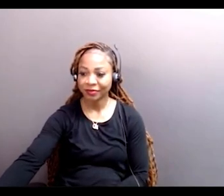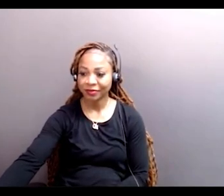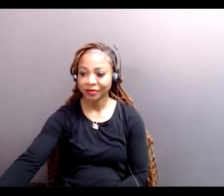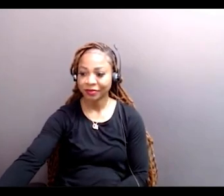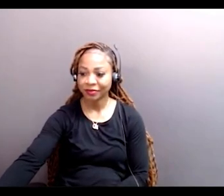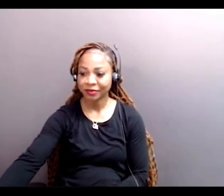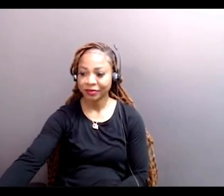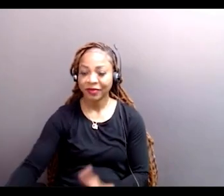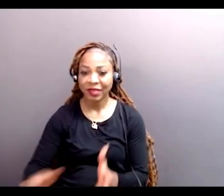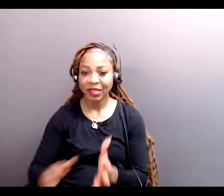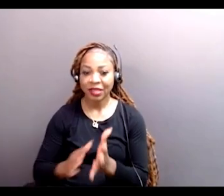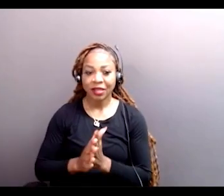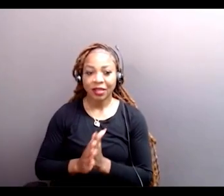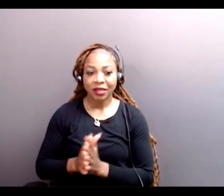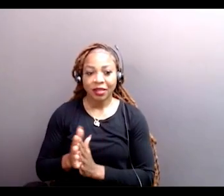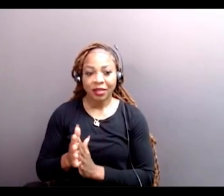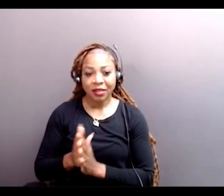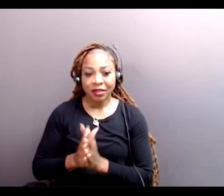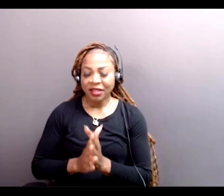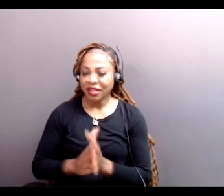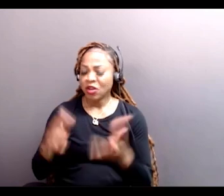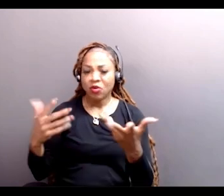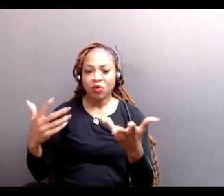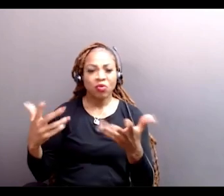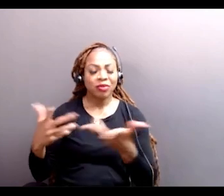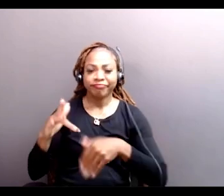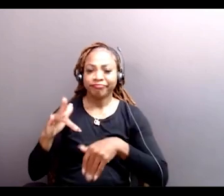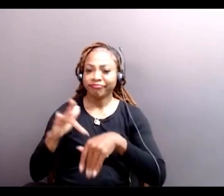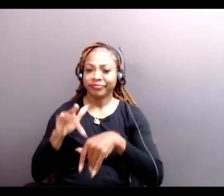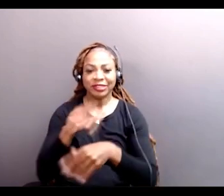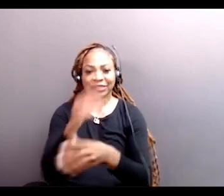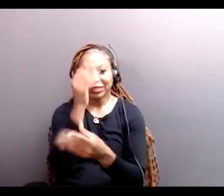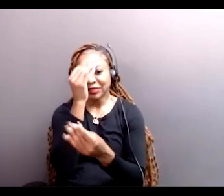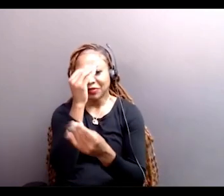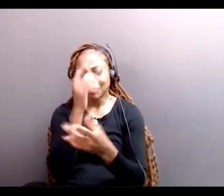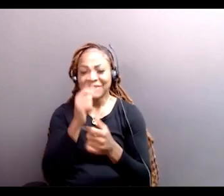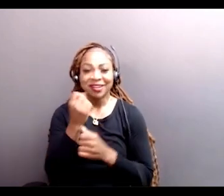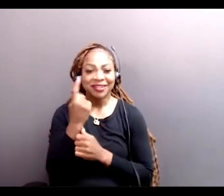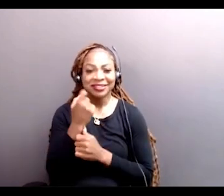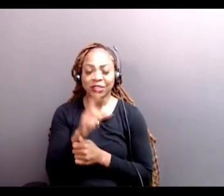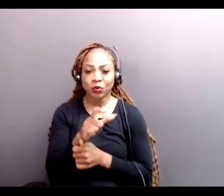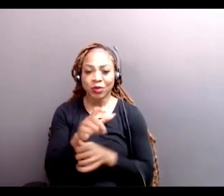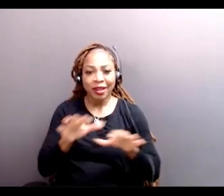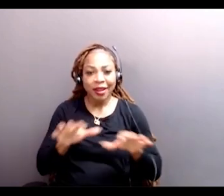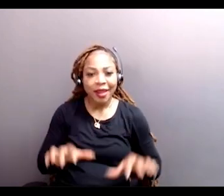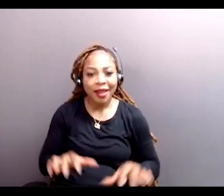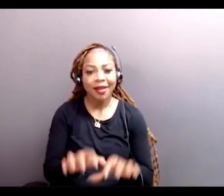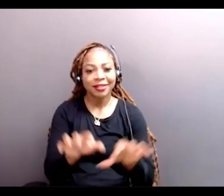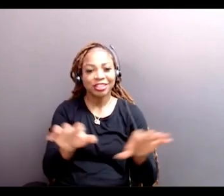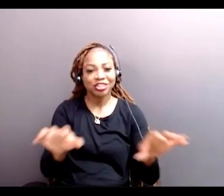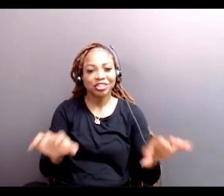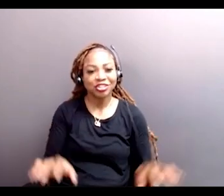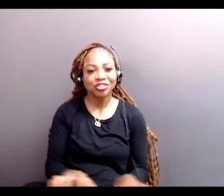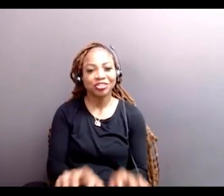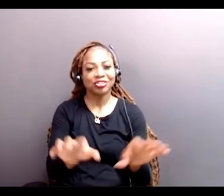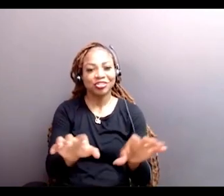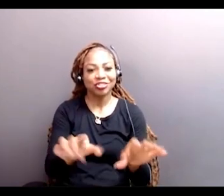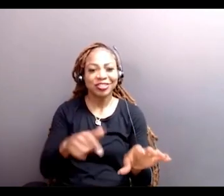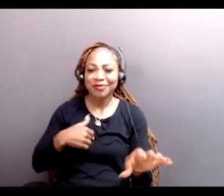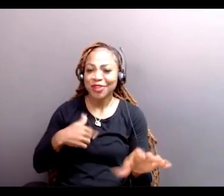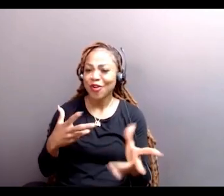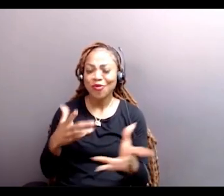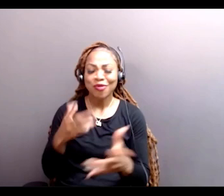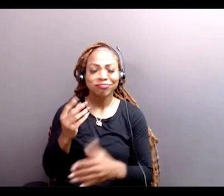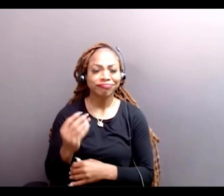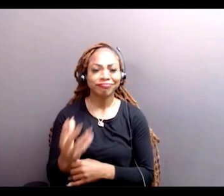Yeah, so this is a piece that we spoke about, that it's action oriented. I feel like I kind of, did spoilers. I